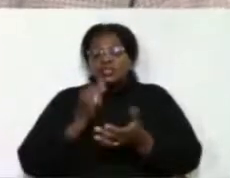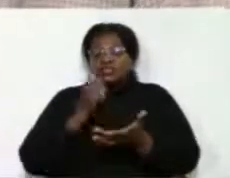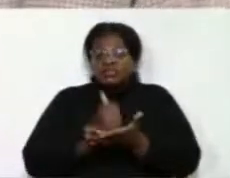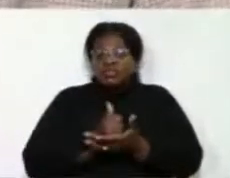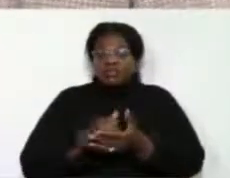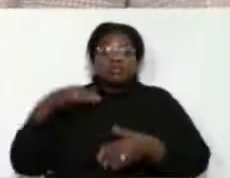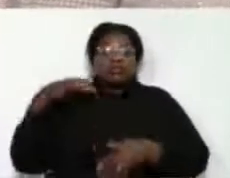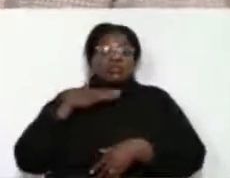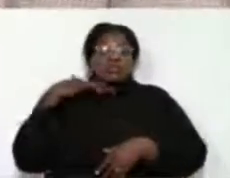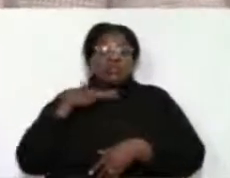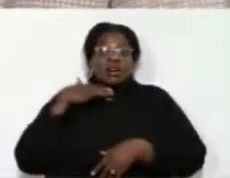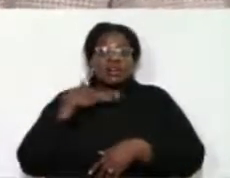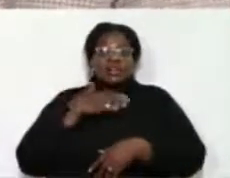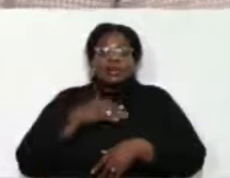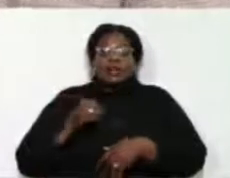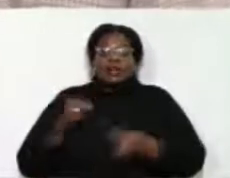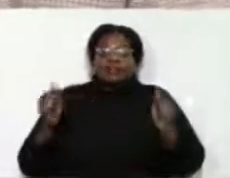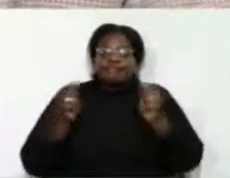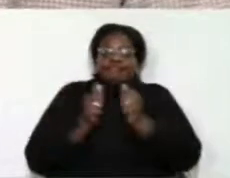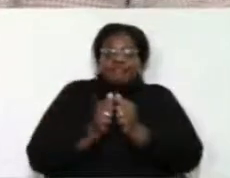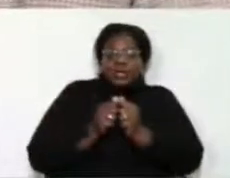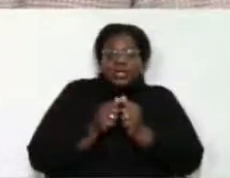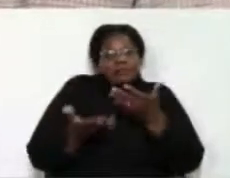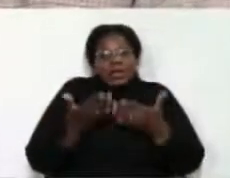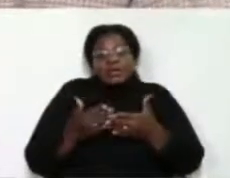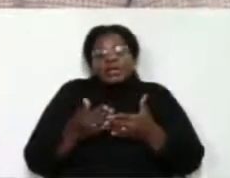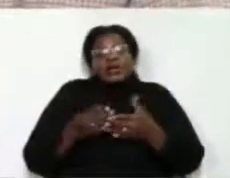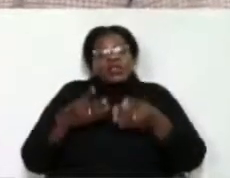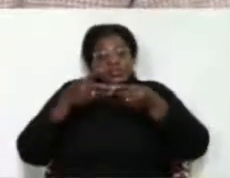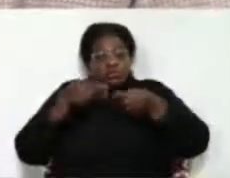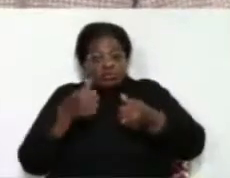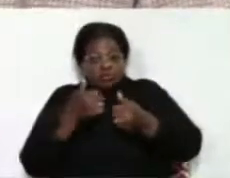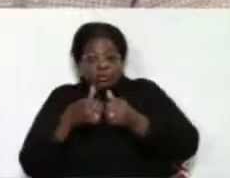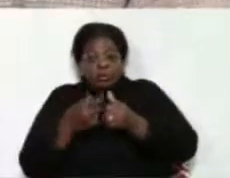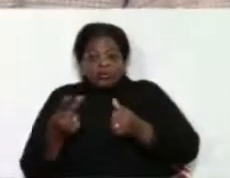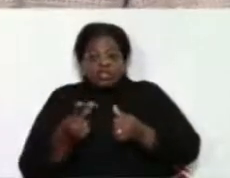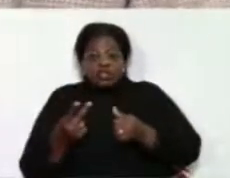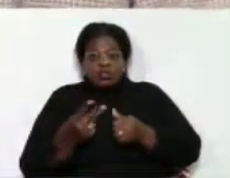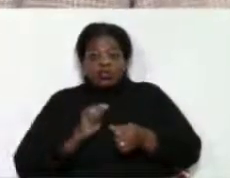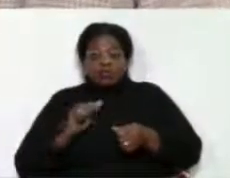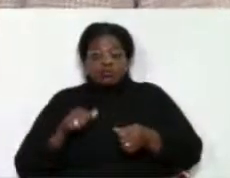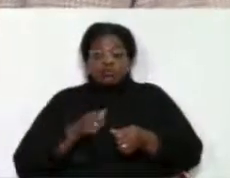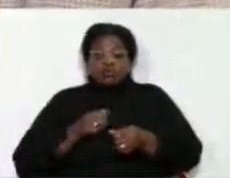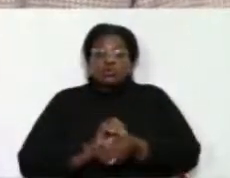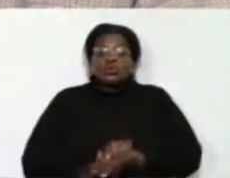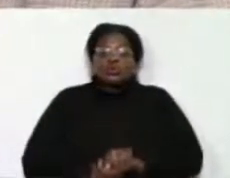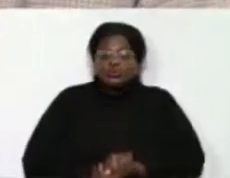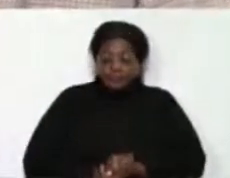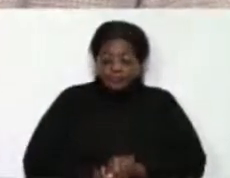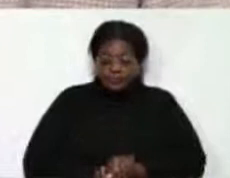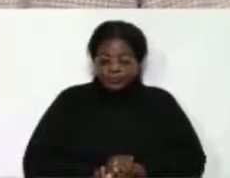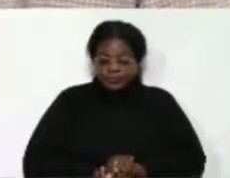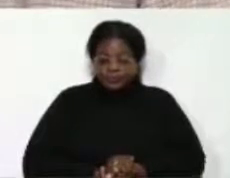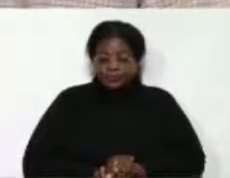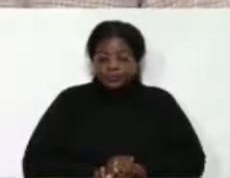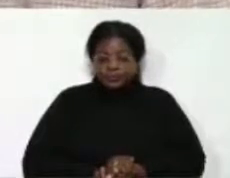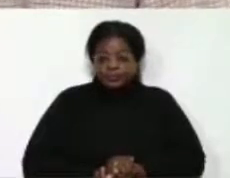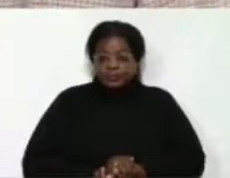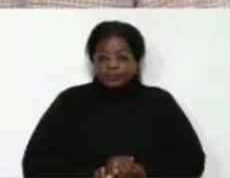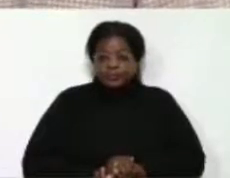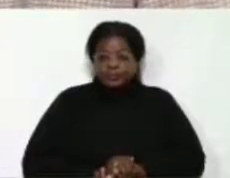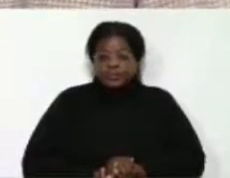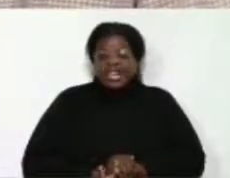fighting. Maybe they can bring you back together, or they can work between you. But probably you do need to bring a third party, whether it's a friend